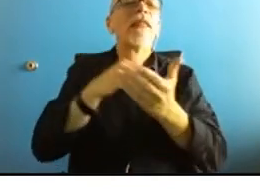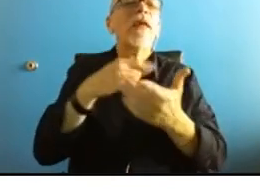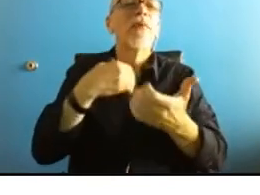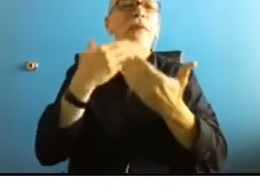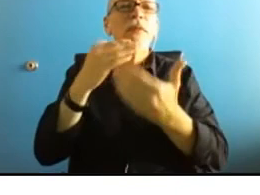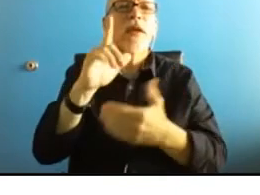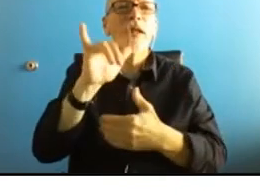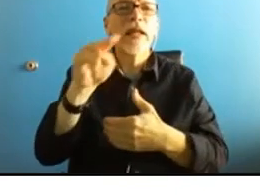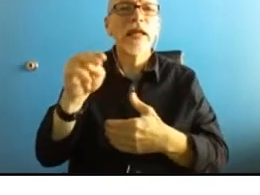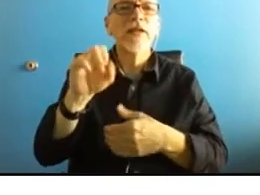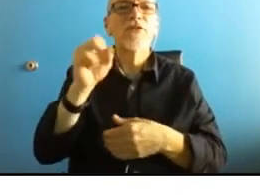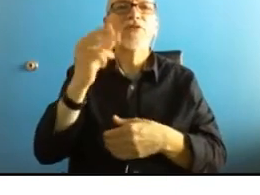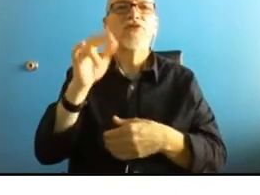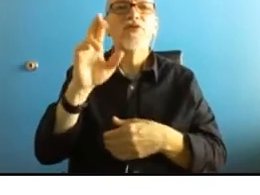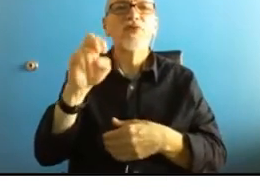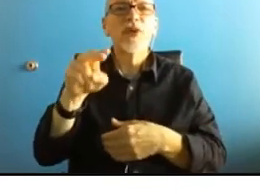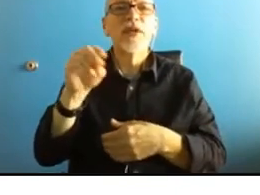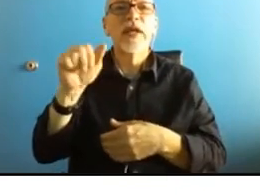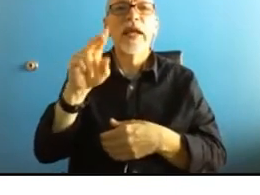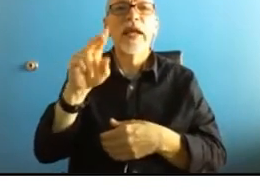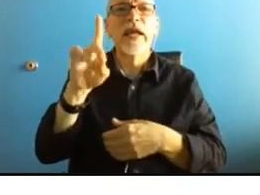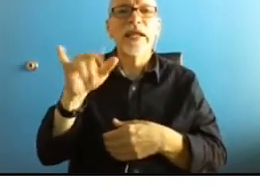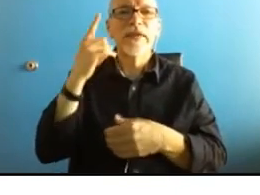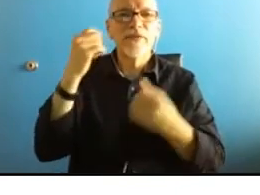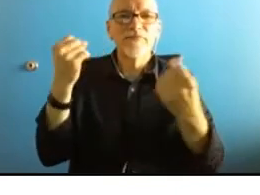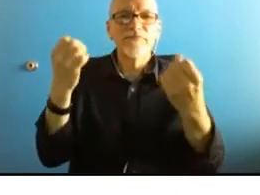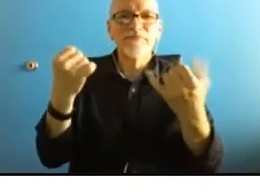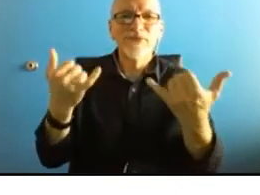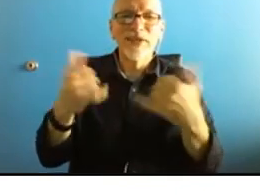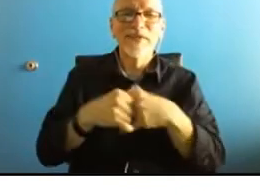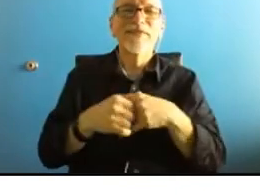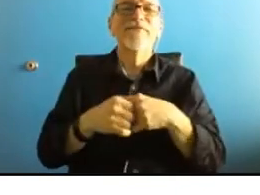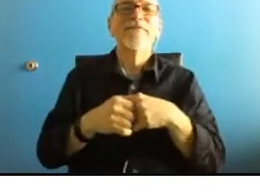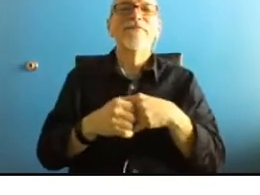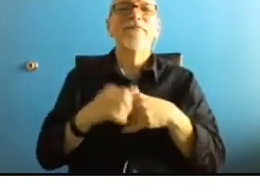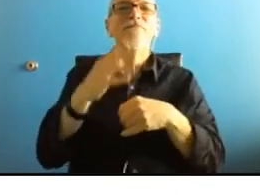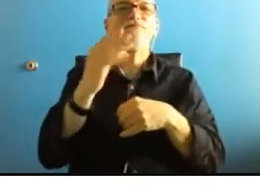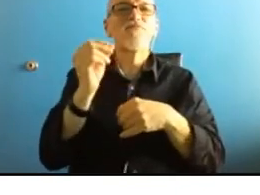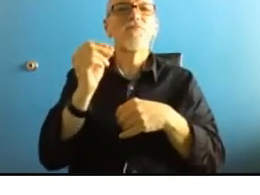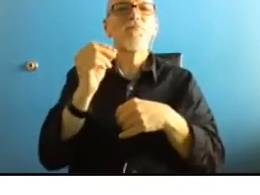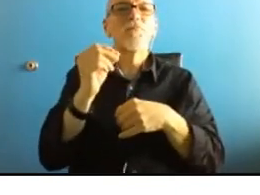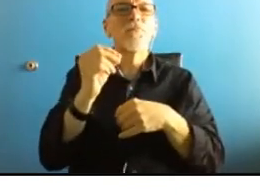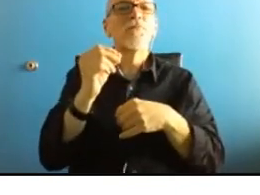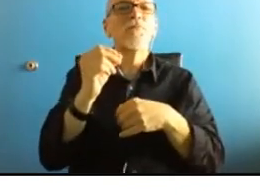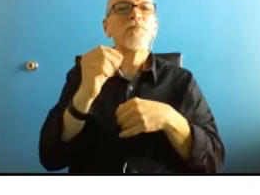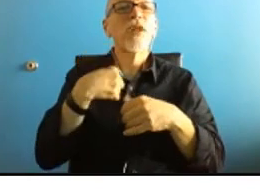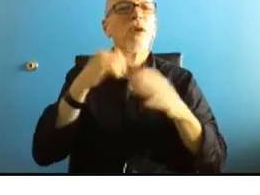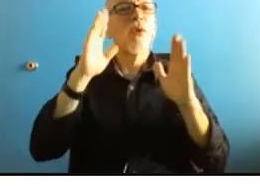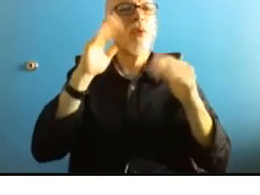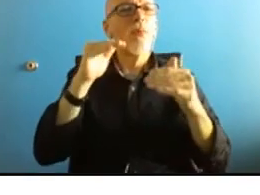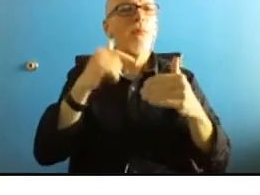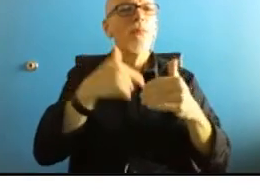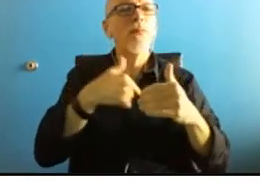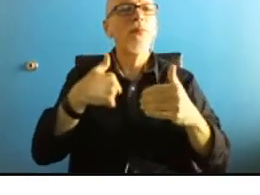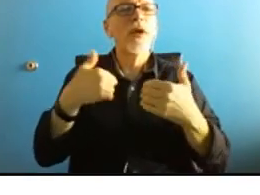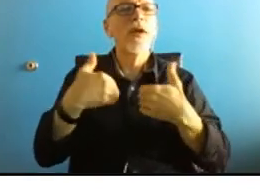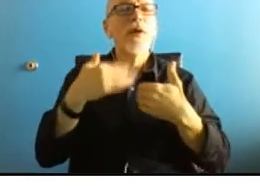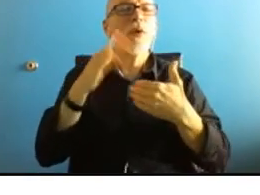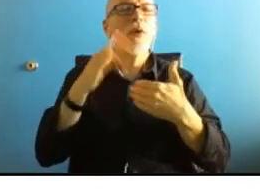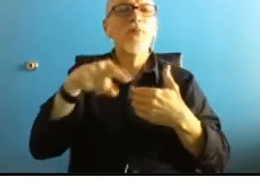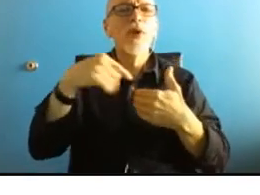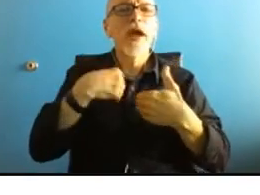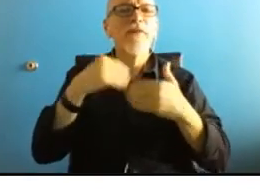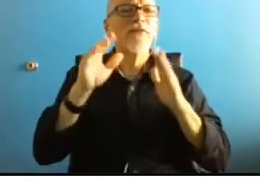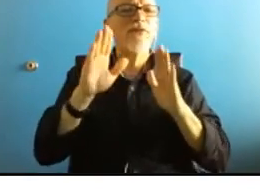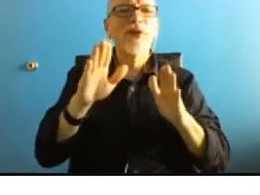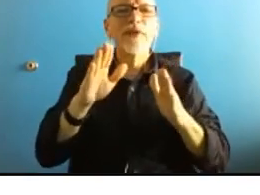and Shireen and Andy for signing for us today, and just hope I hope you had a great session.